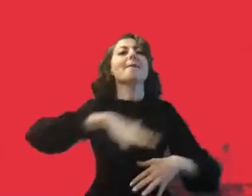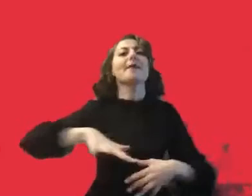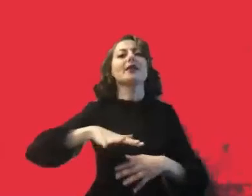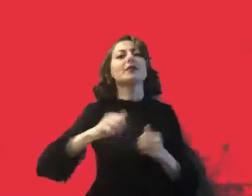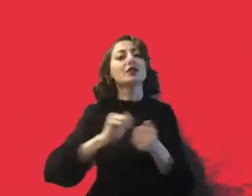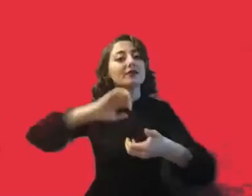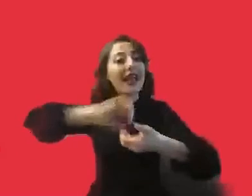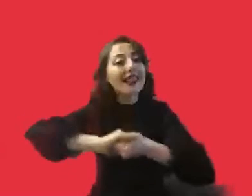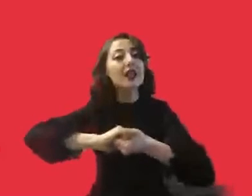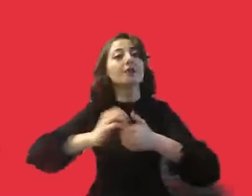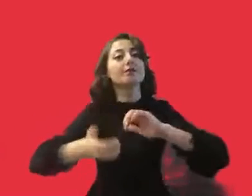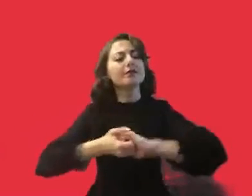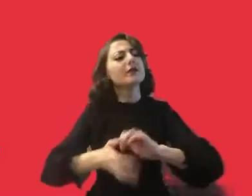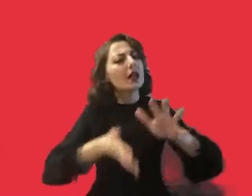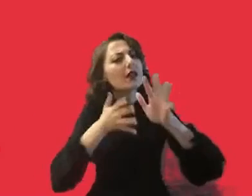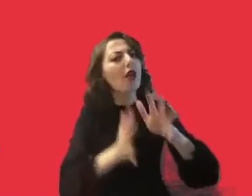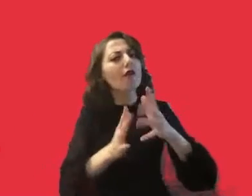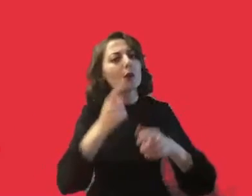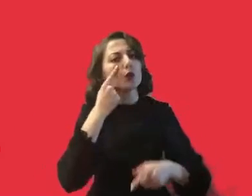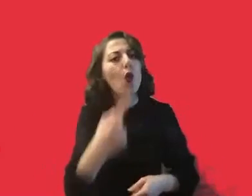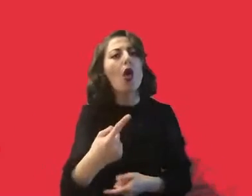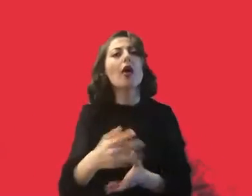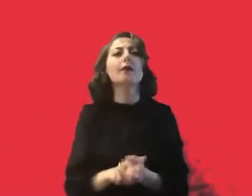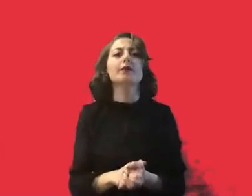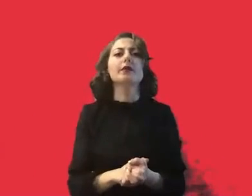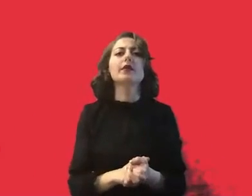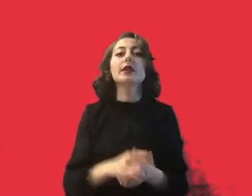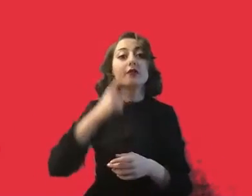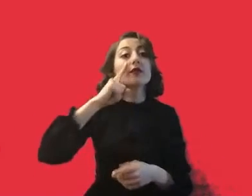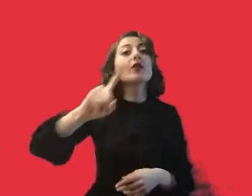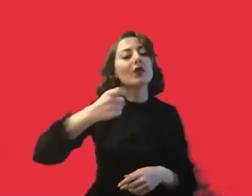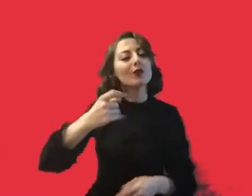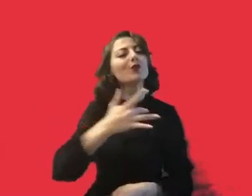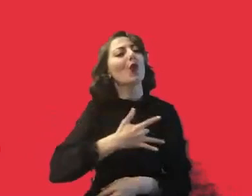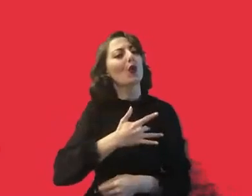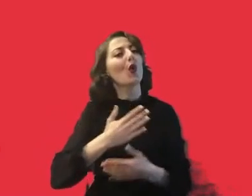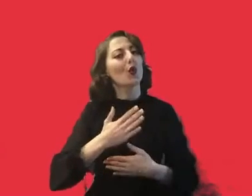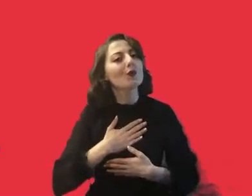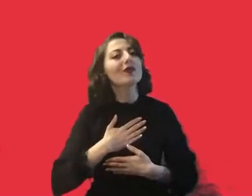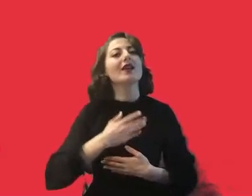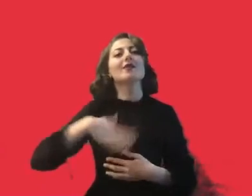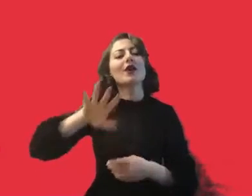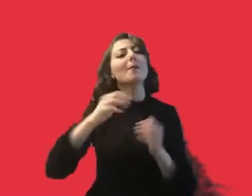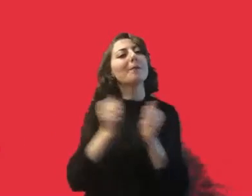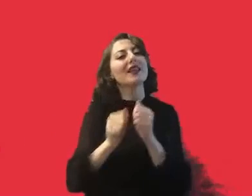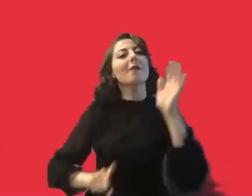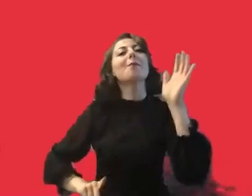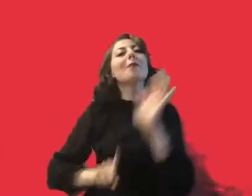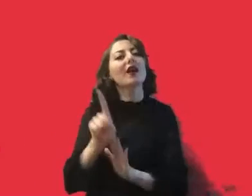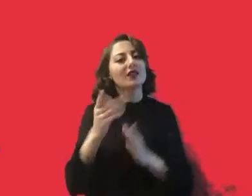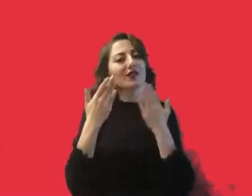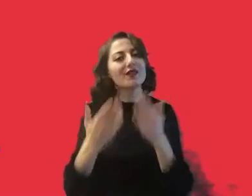contribution. So we hope to continue our processes with solidarity. I'm aware, I'm a volunteer, and we're going to